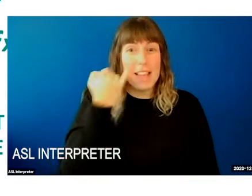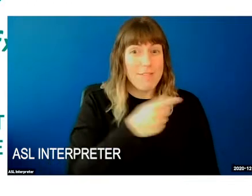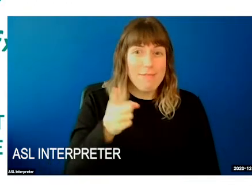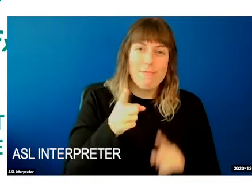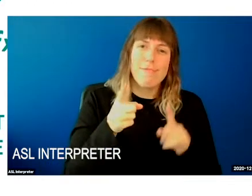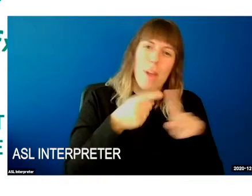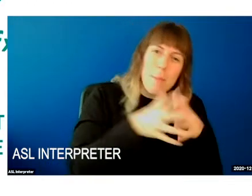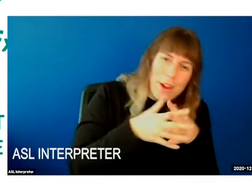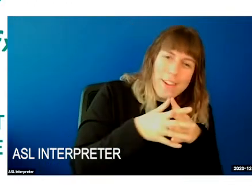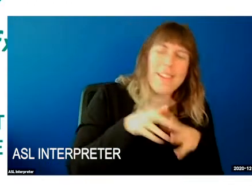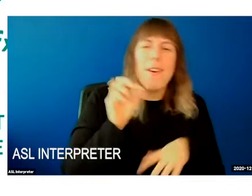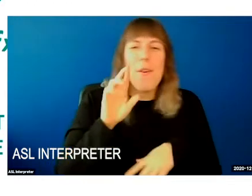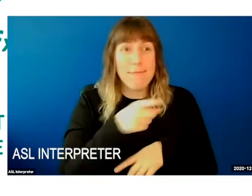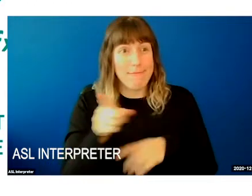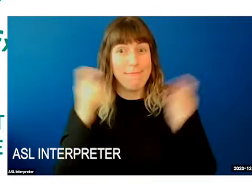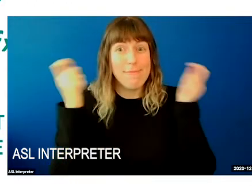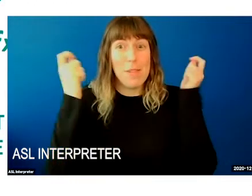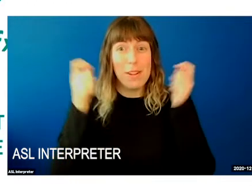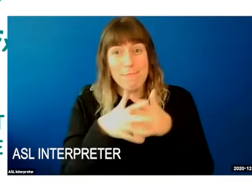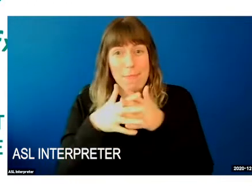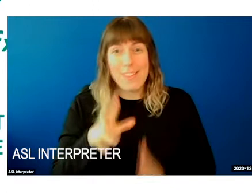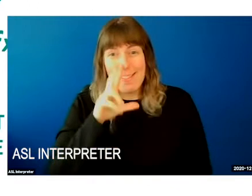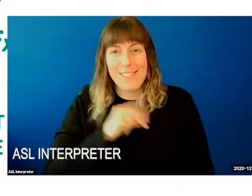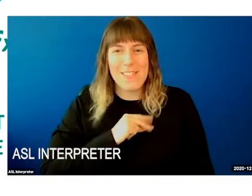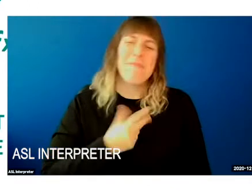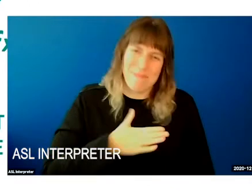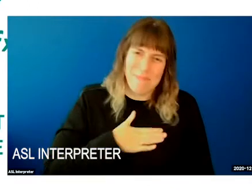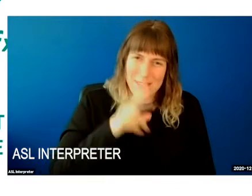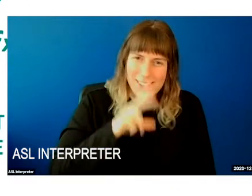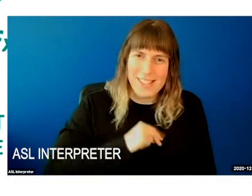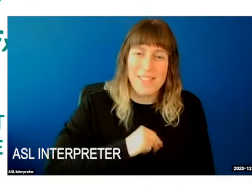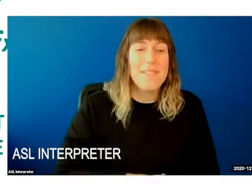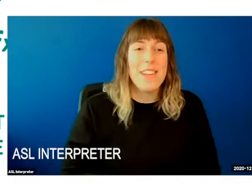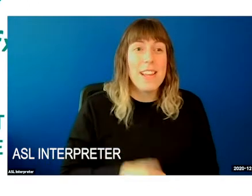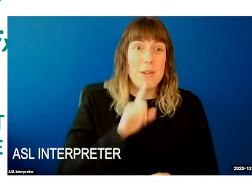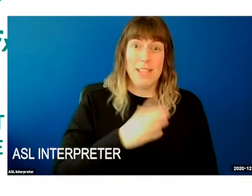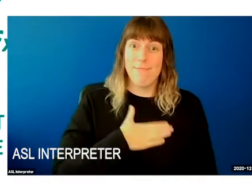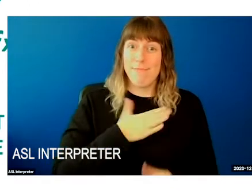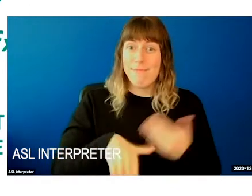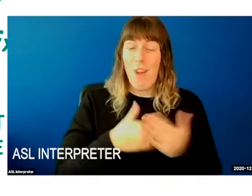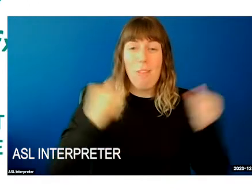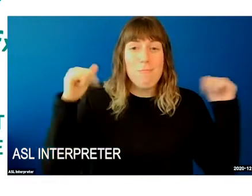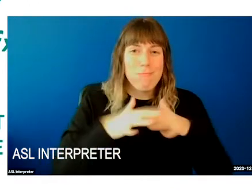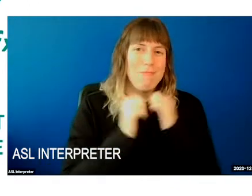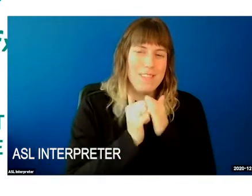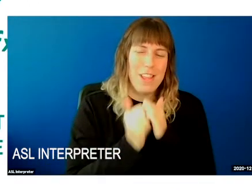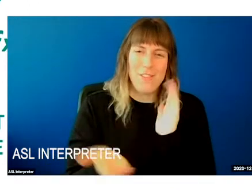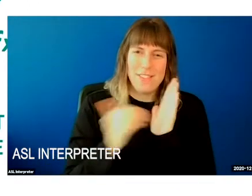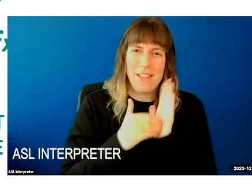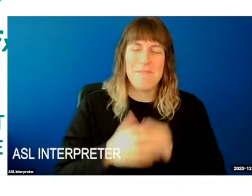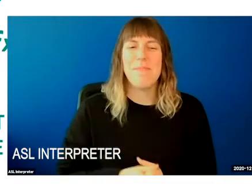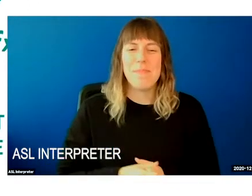joining us from the US or anyone who's celebrating that today. We're so glad that you're here with us. I just want to